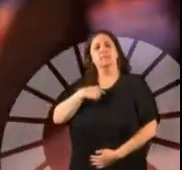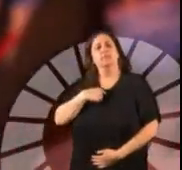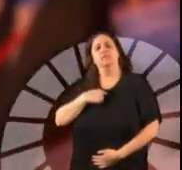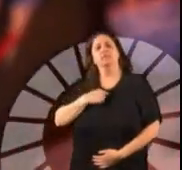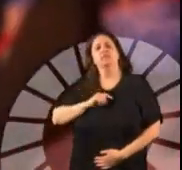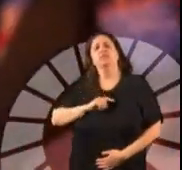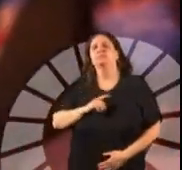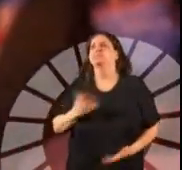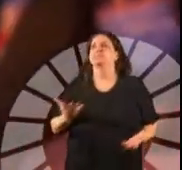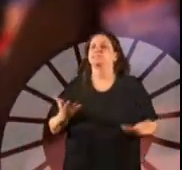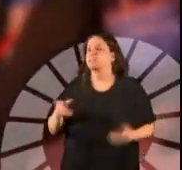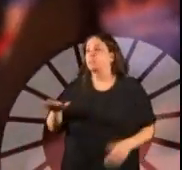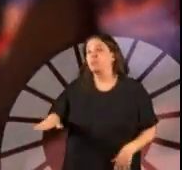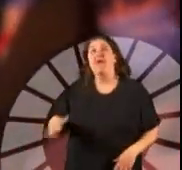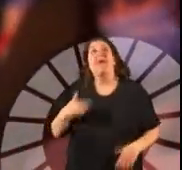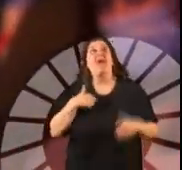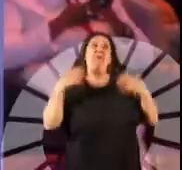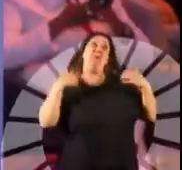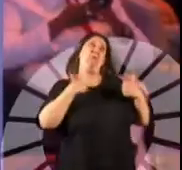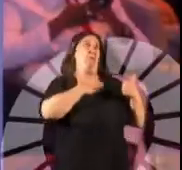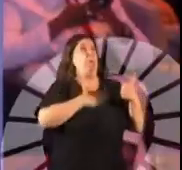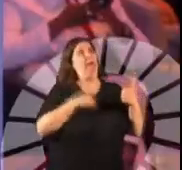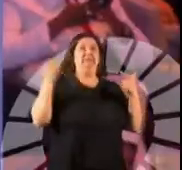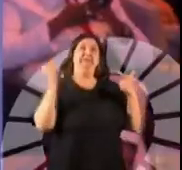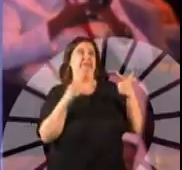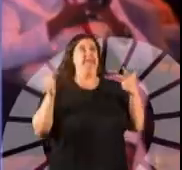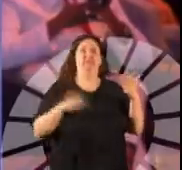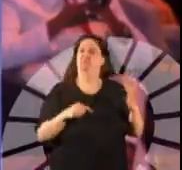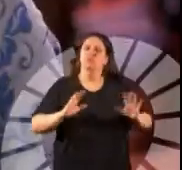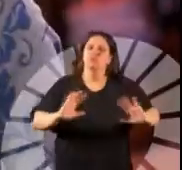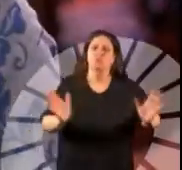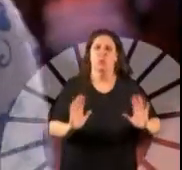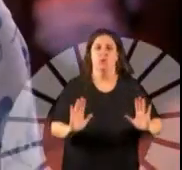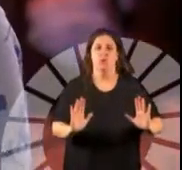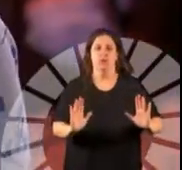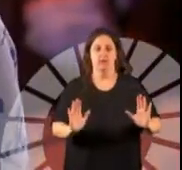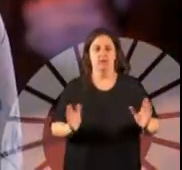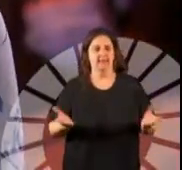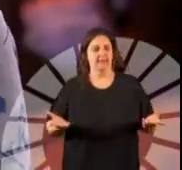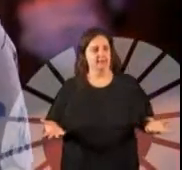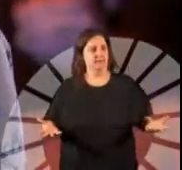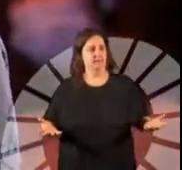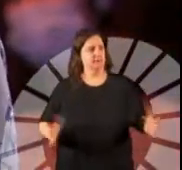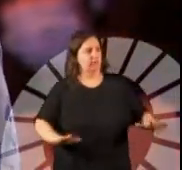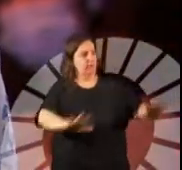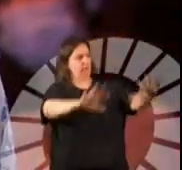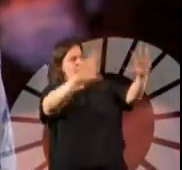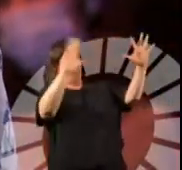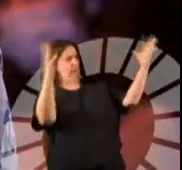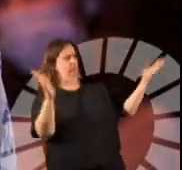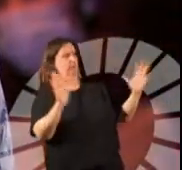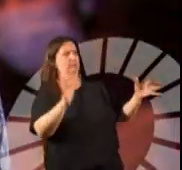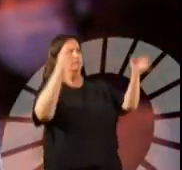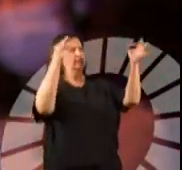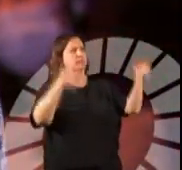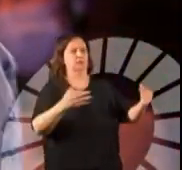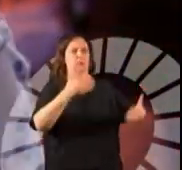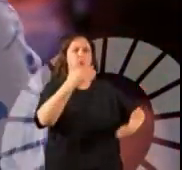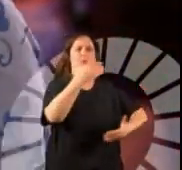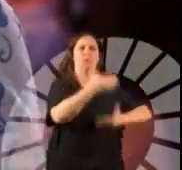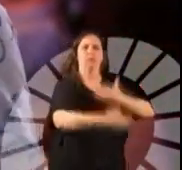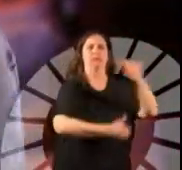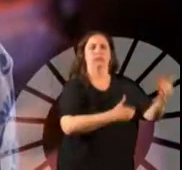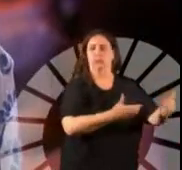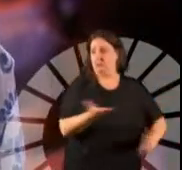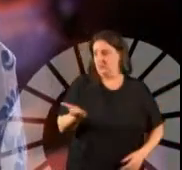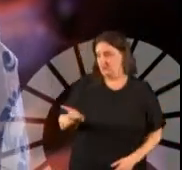us. I'm talking about seeing girls, consider girls as political beings. Girls understand